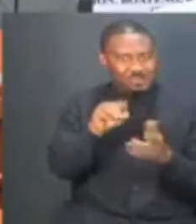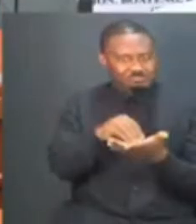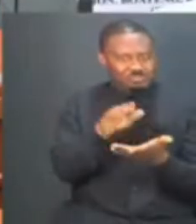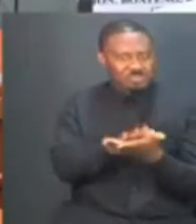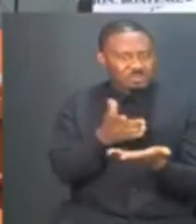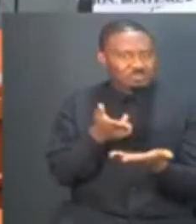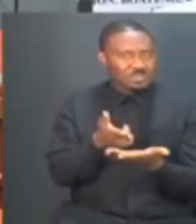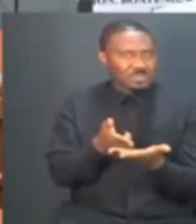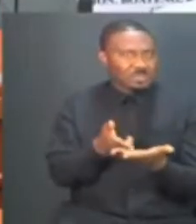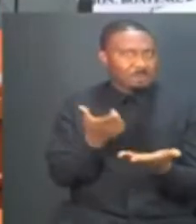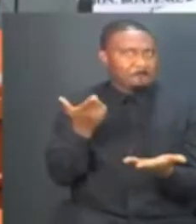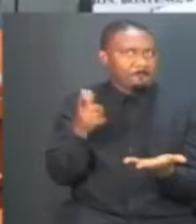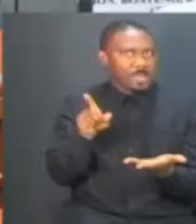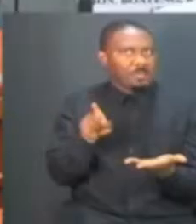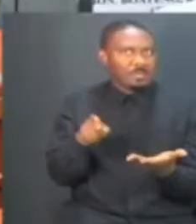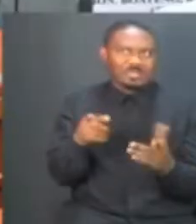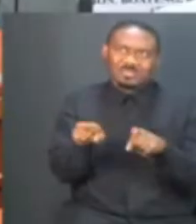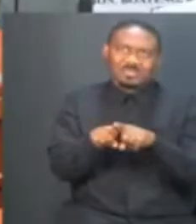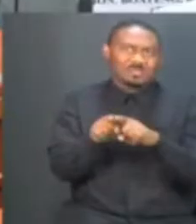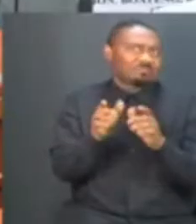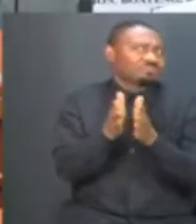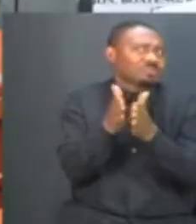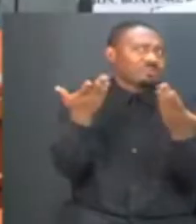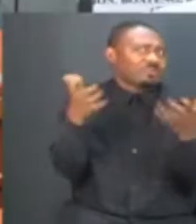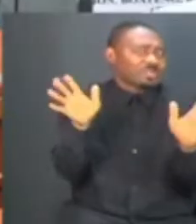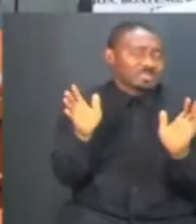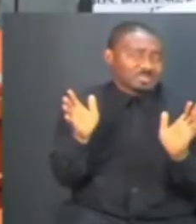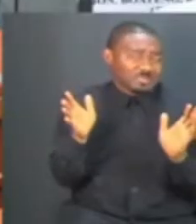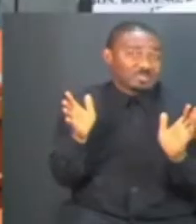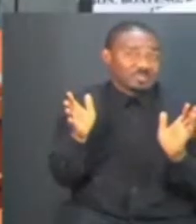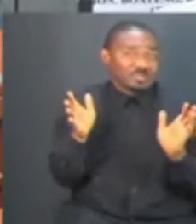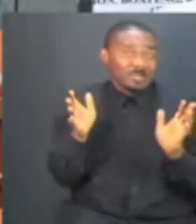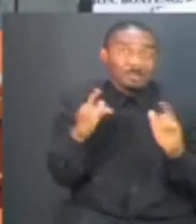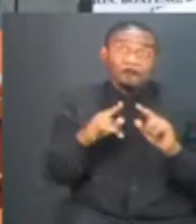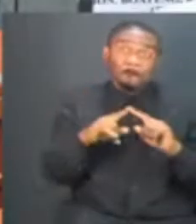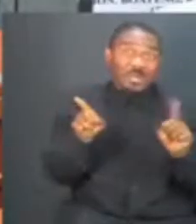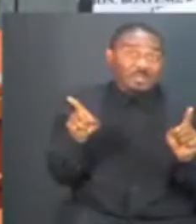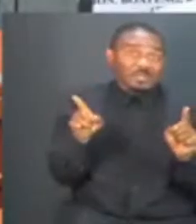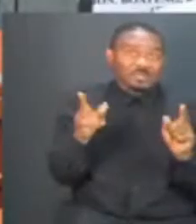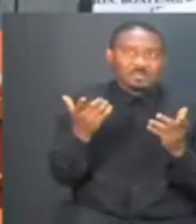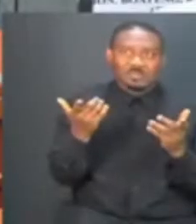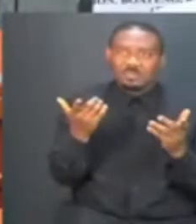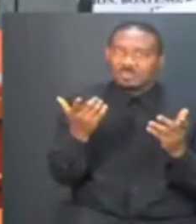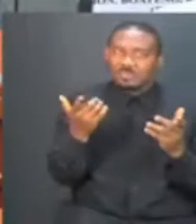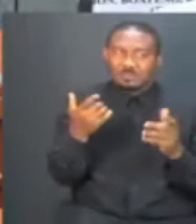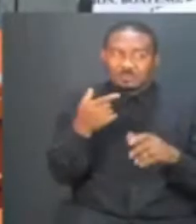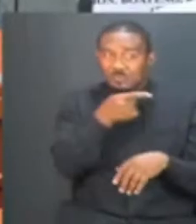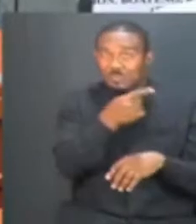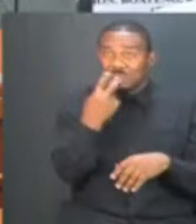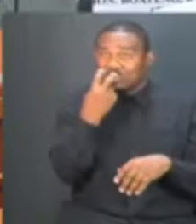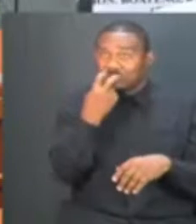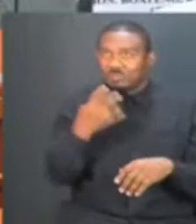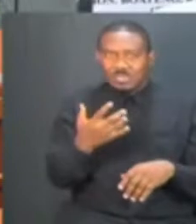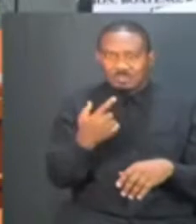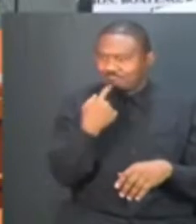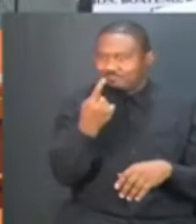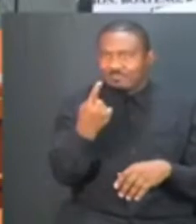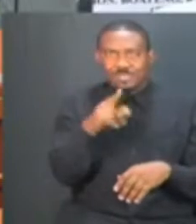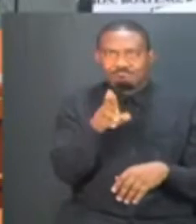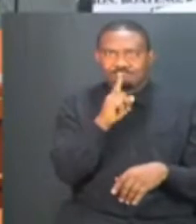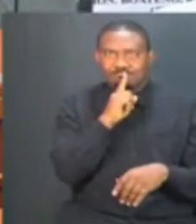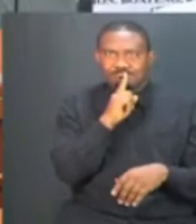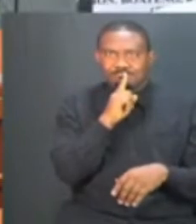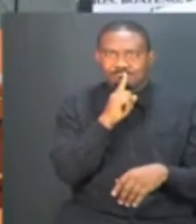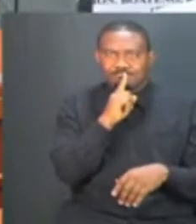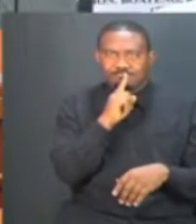should be considered as asked. Yes. But in this case, no direction came from the speaker. Yes. But the question was not